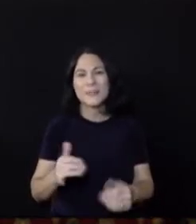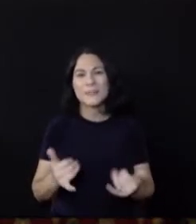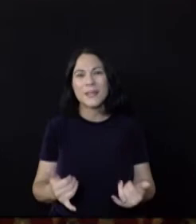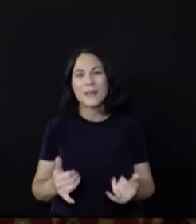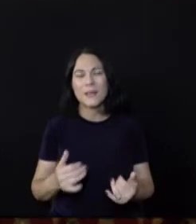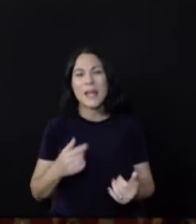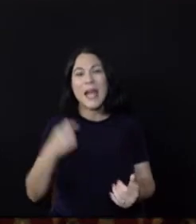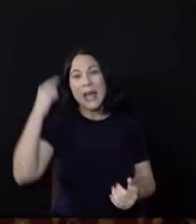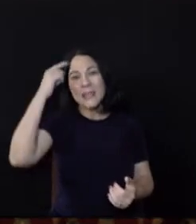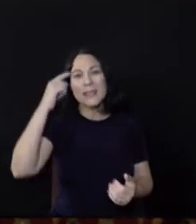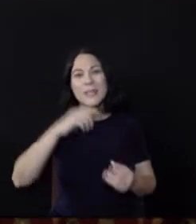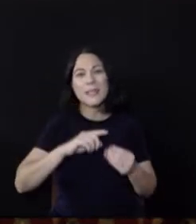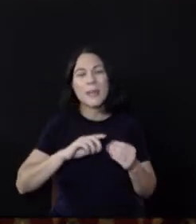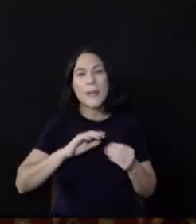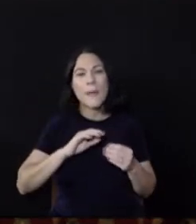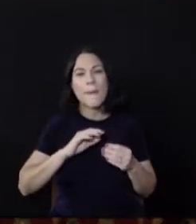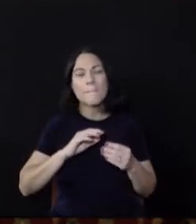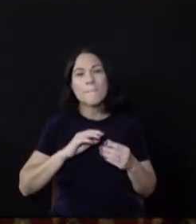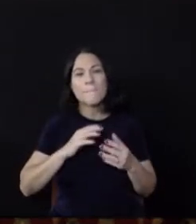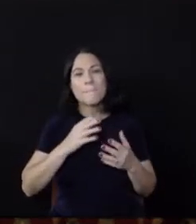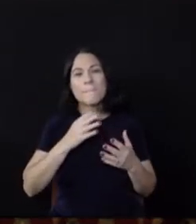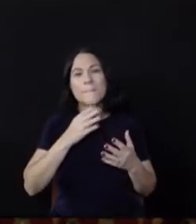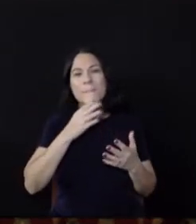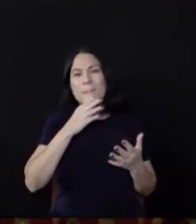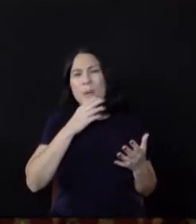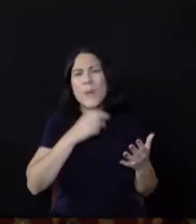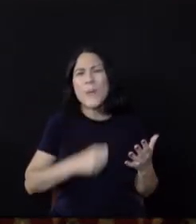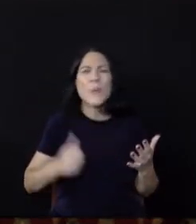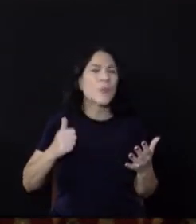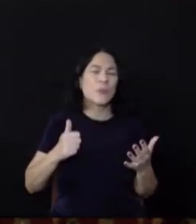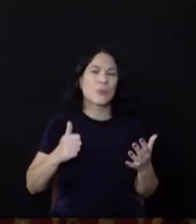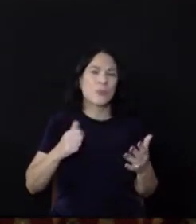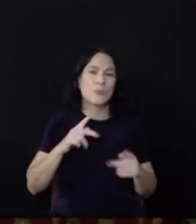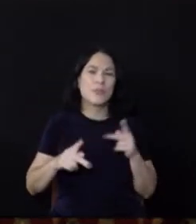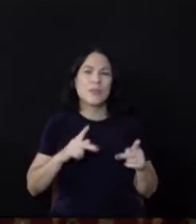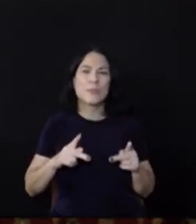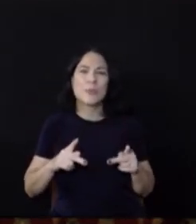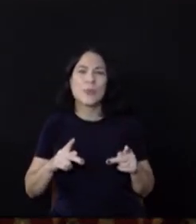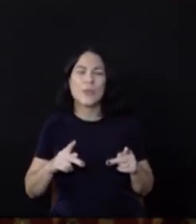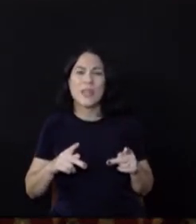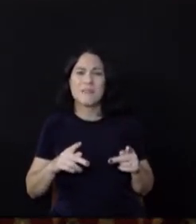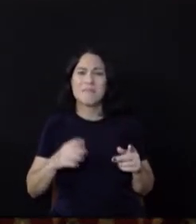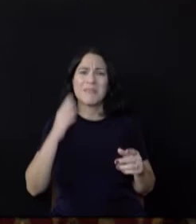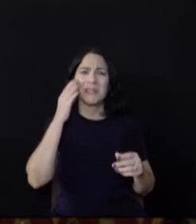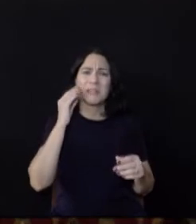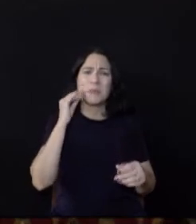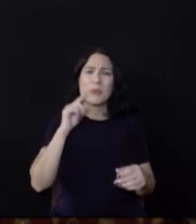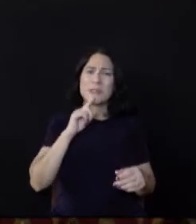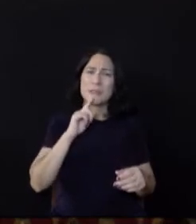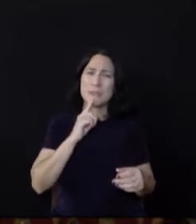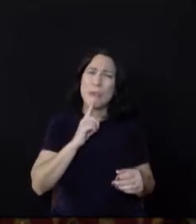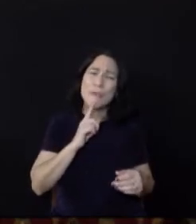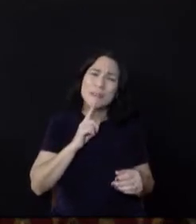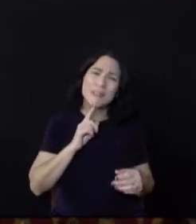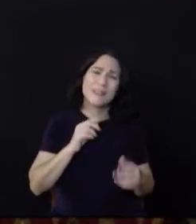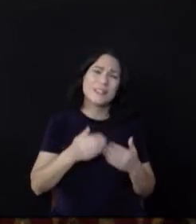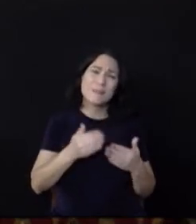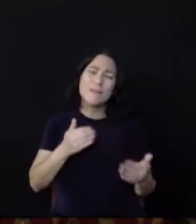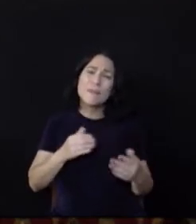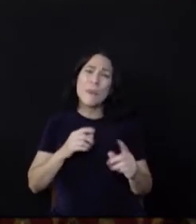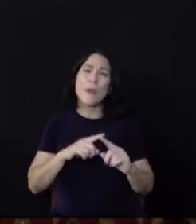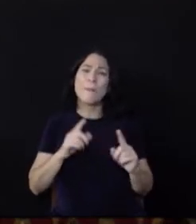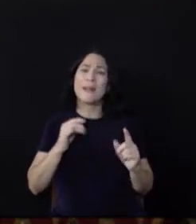who have so often struggled with isolation and loneliness before, and to experience that even more so